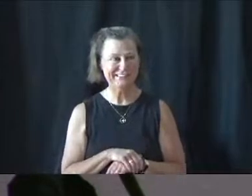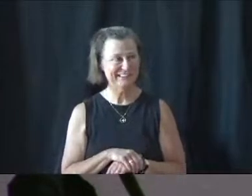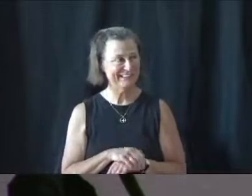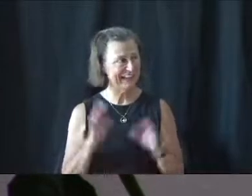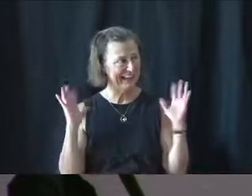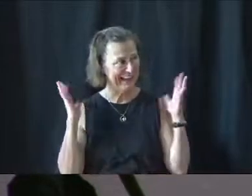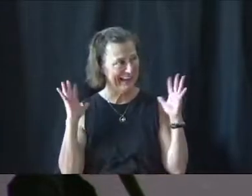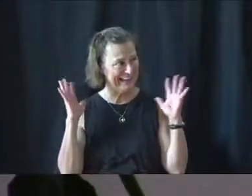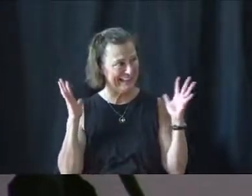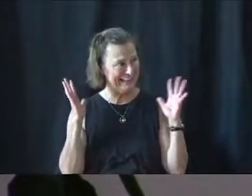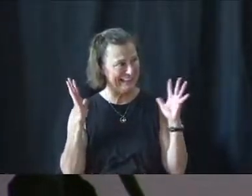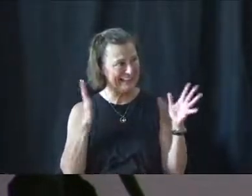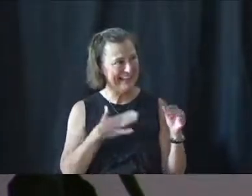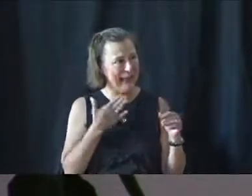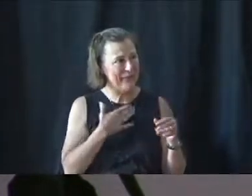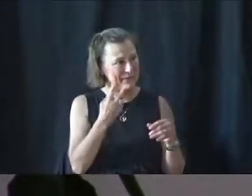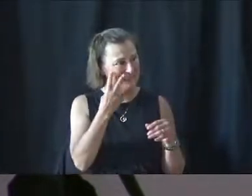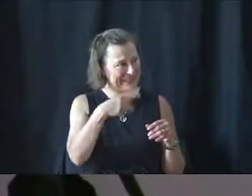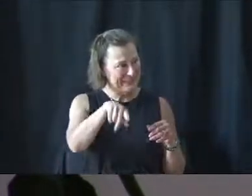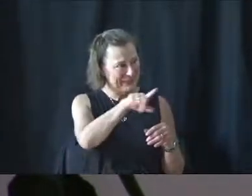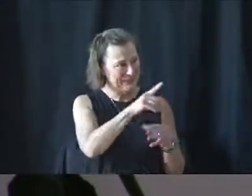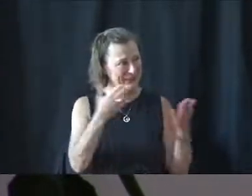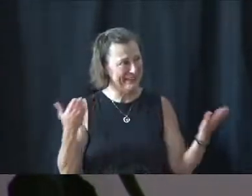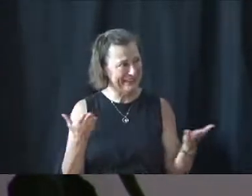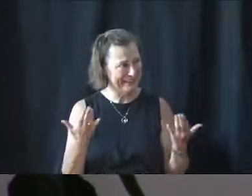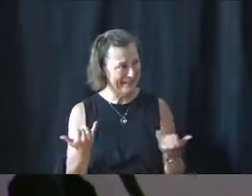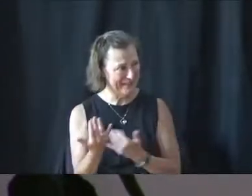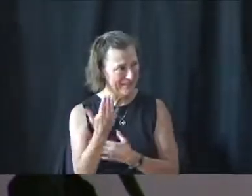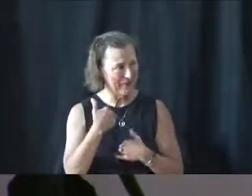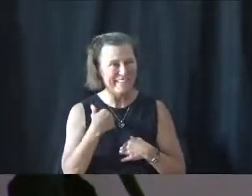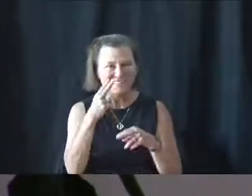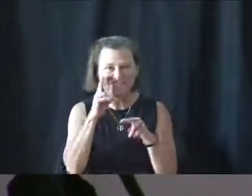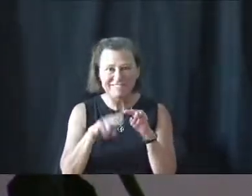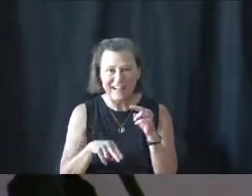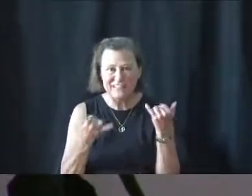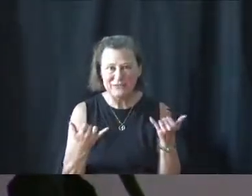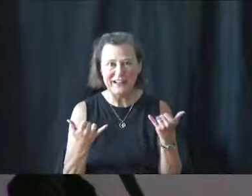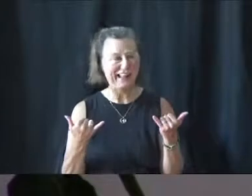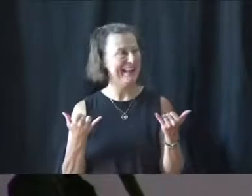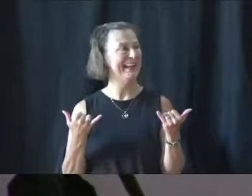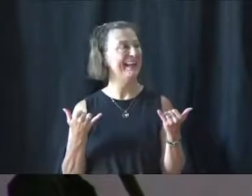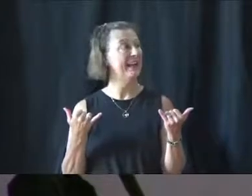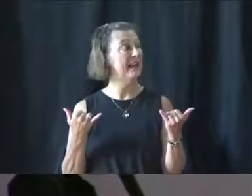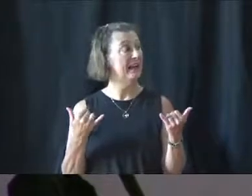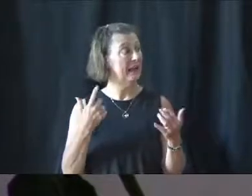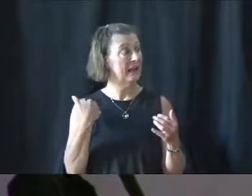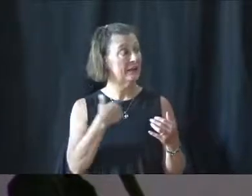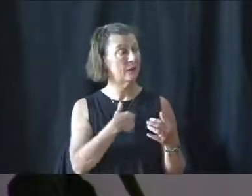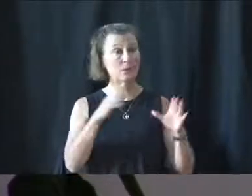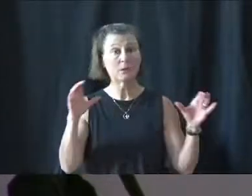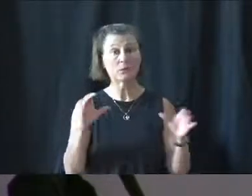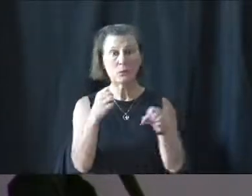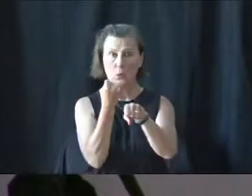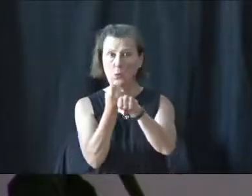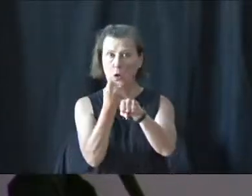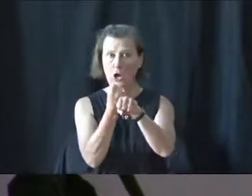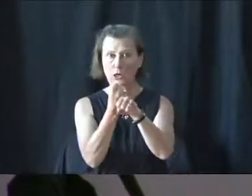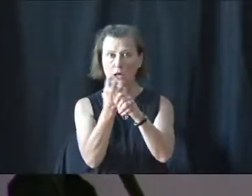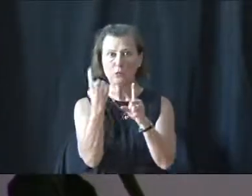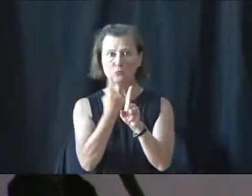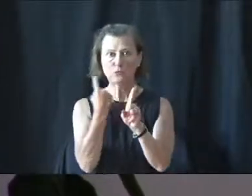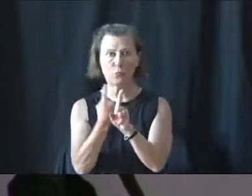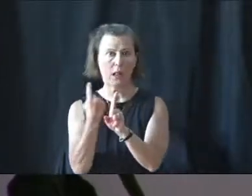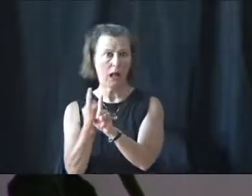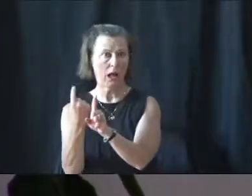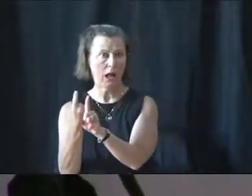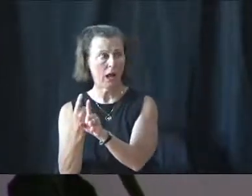Yay, I'm so happy to see you all here this morning. We're going to have so much fun. So we've been doing the rock ritual, right? So I